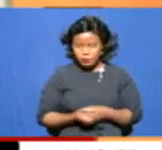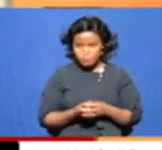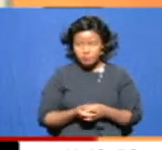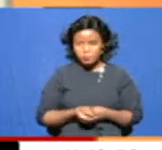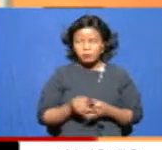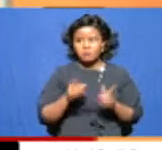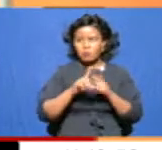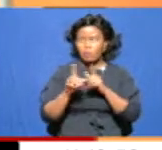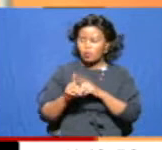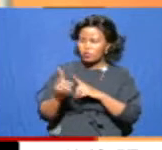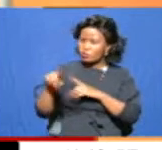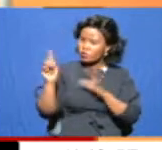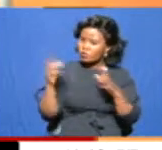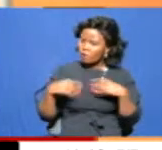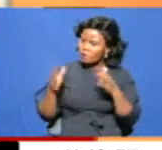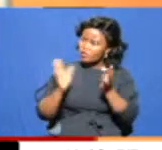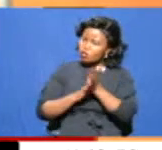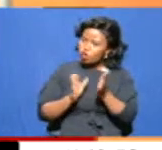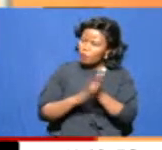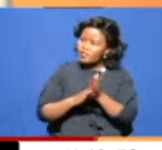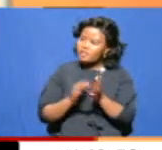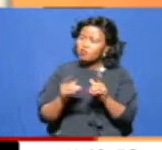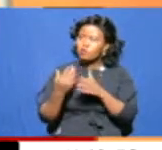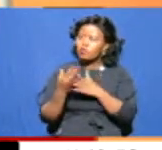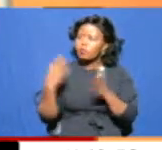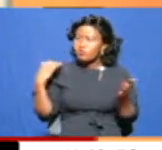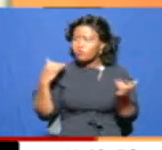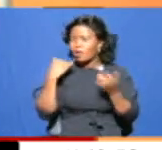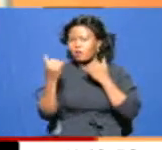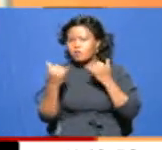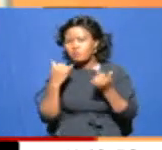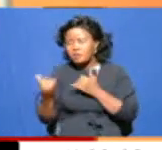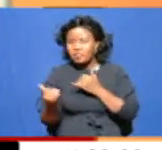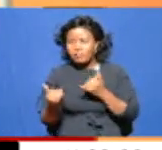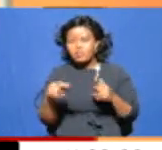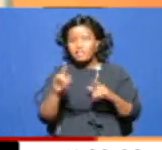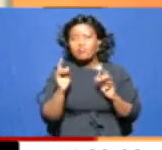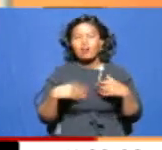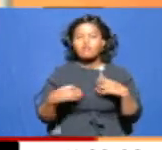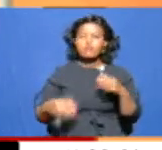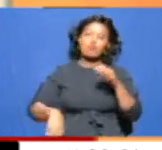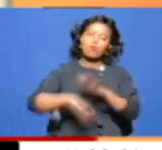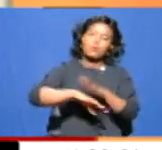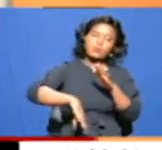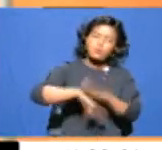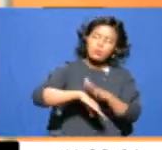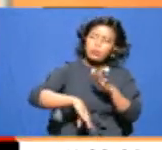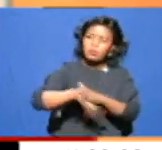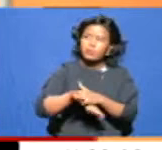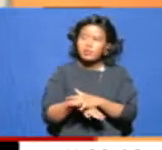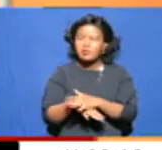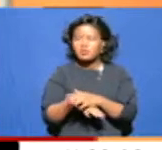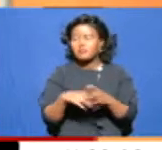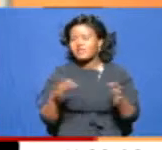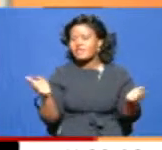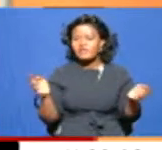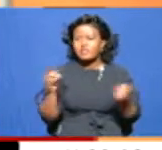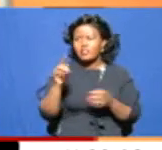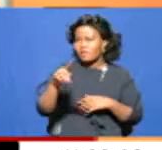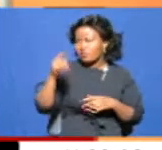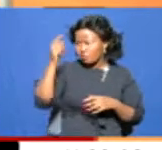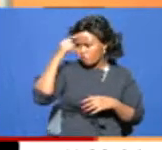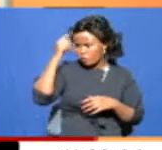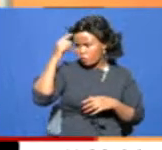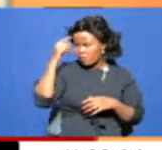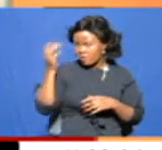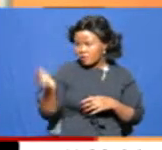even commentating, besides analyzing, you've been commentating football in the country for a while now. And can you say, besides the